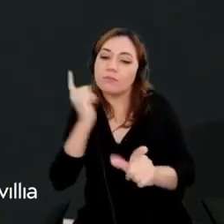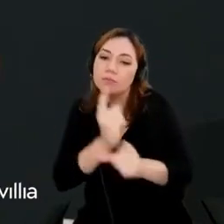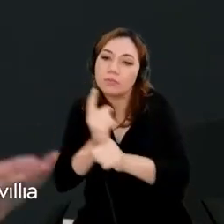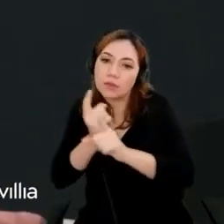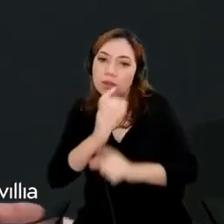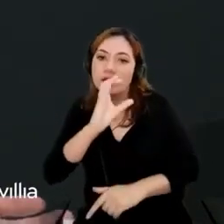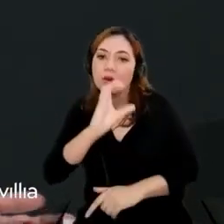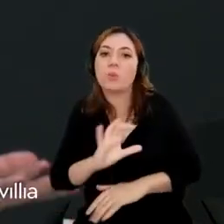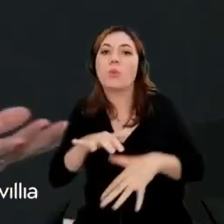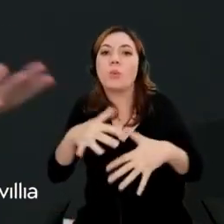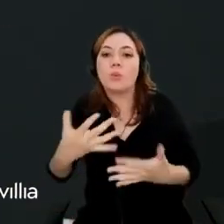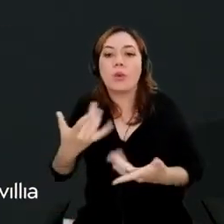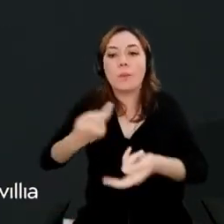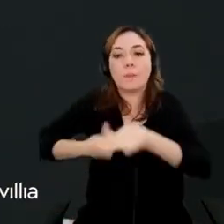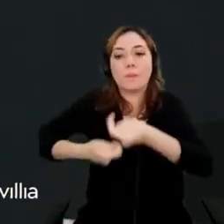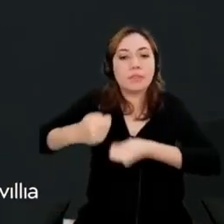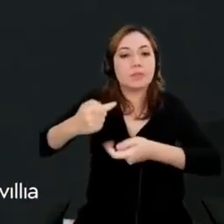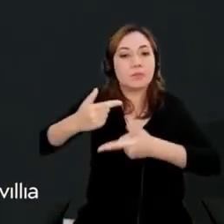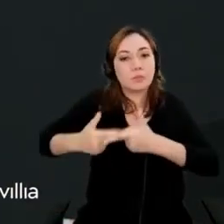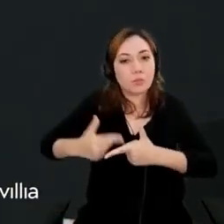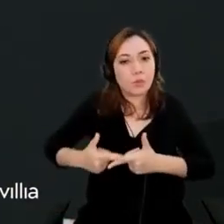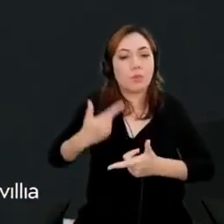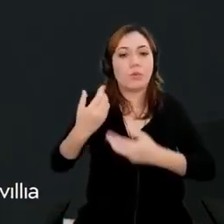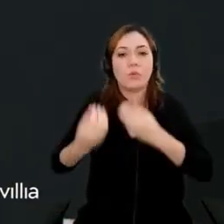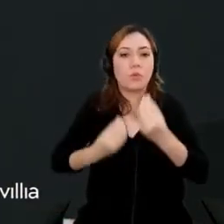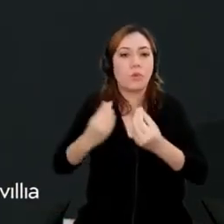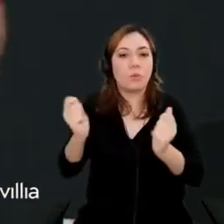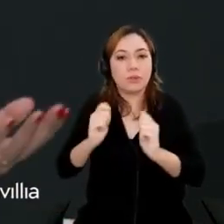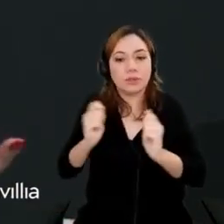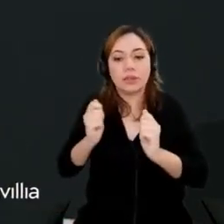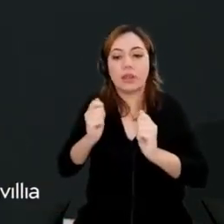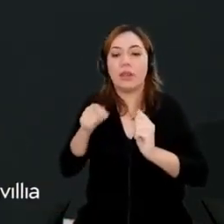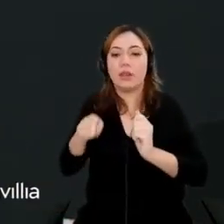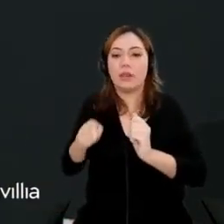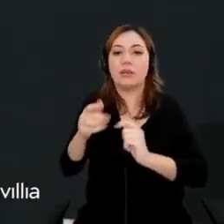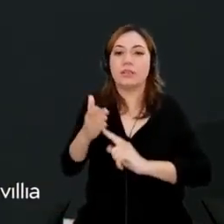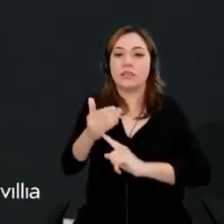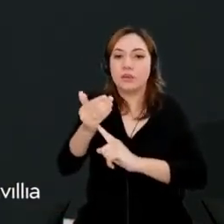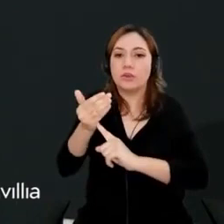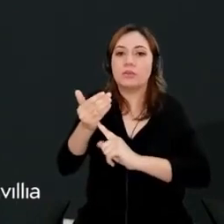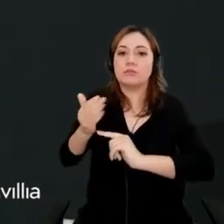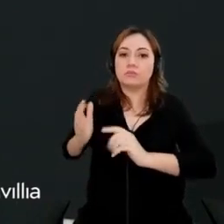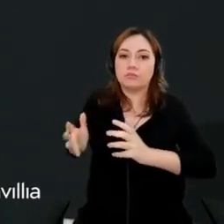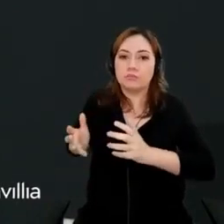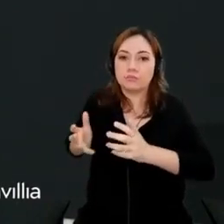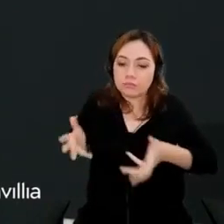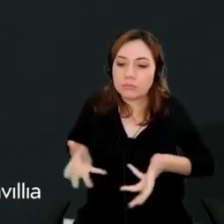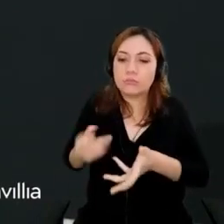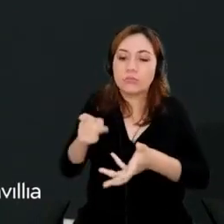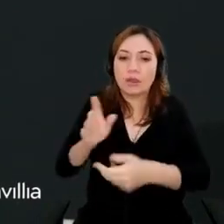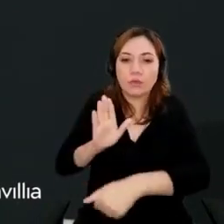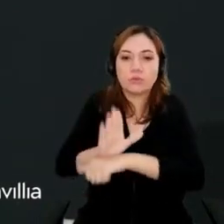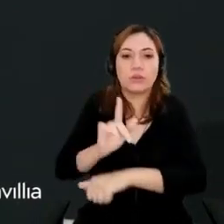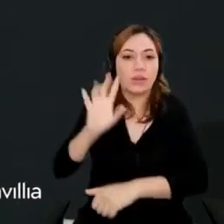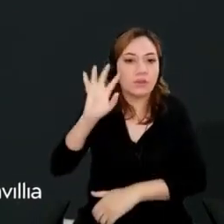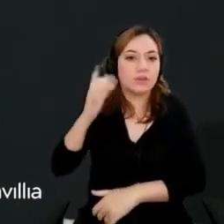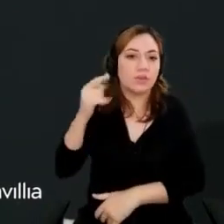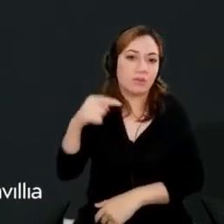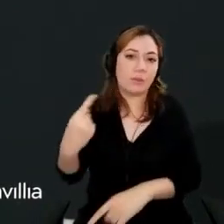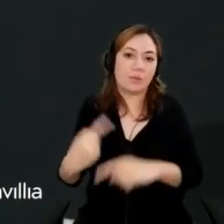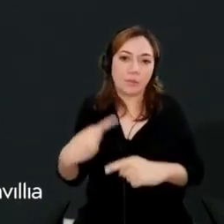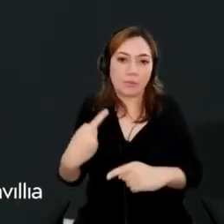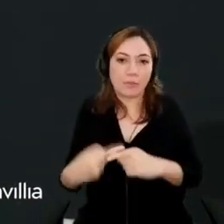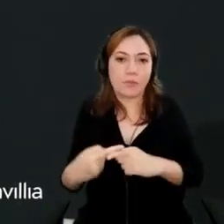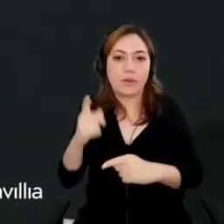and how can we leverage technology to solve those problems, because that's really where you see it as the ROI and how do these solutions that